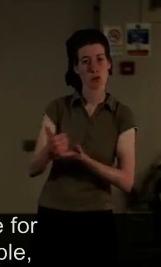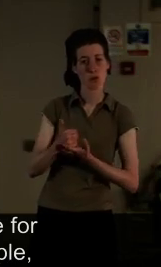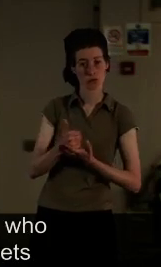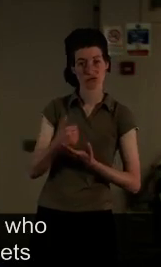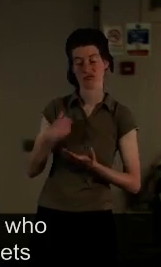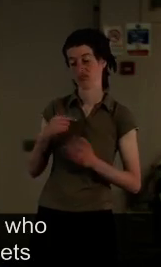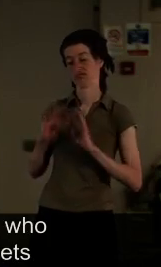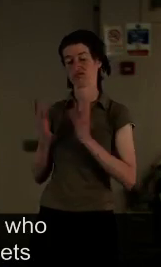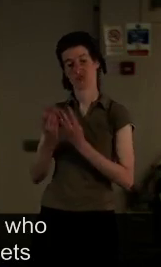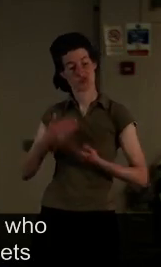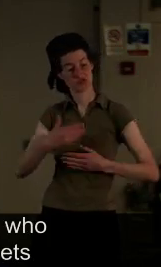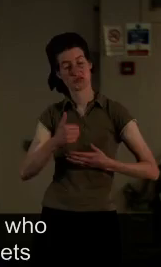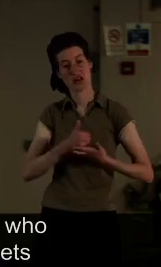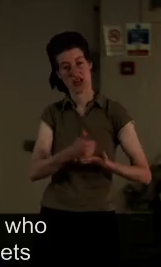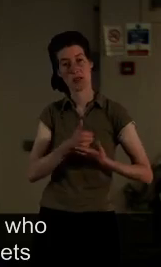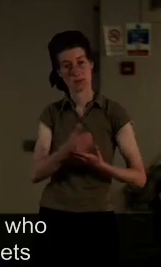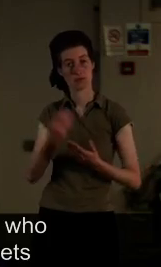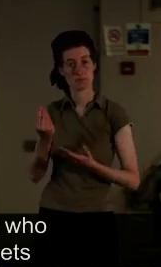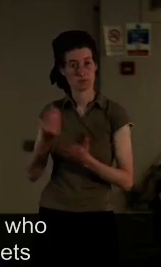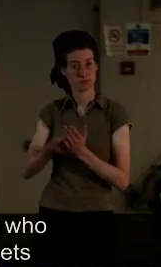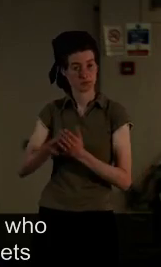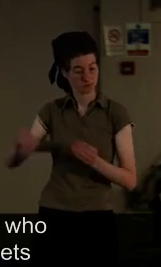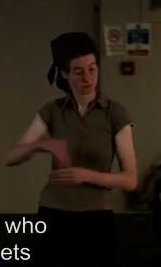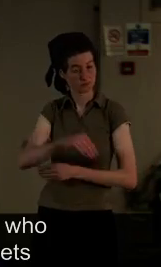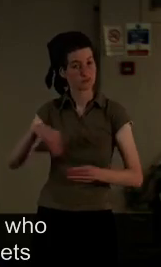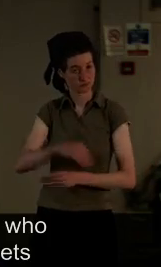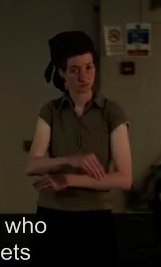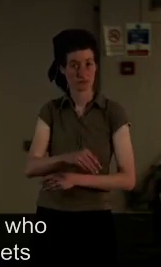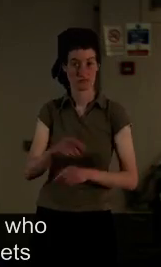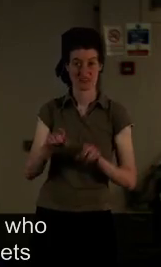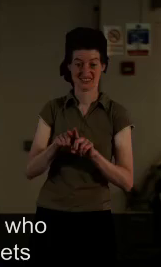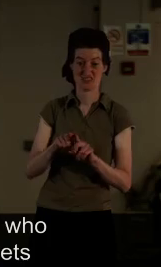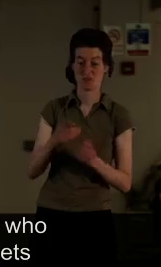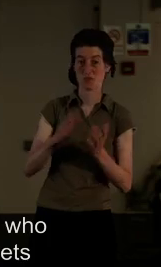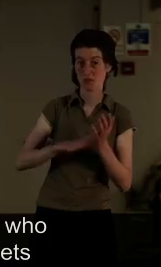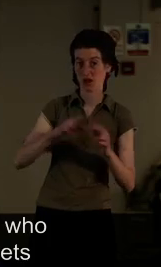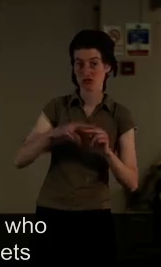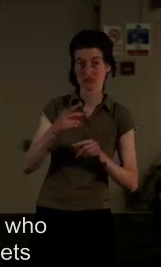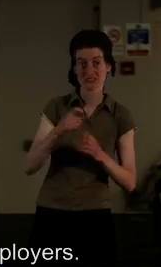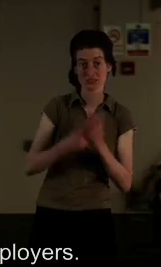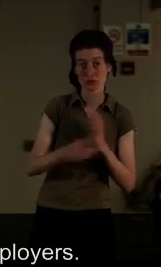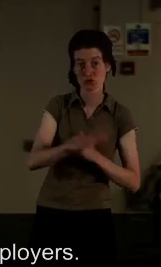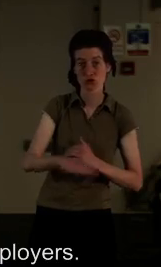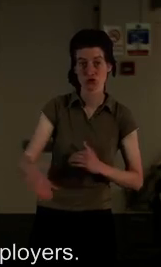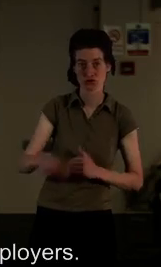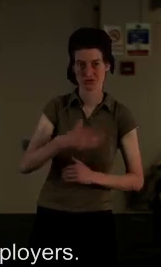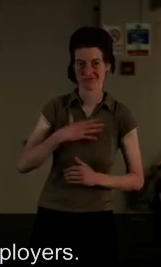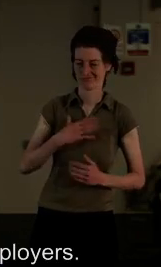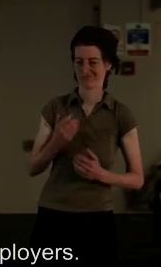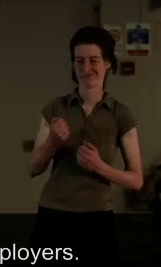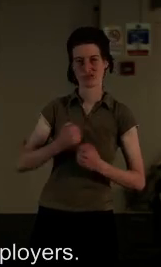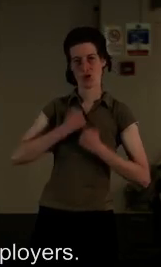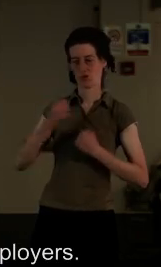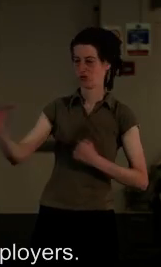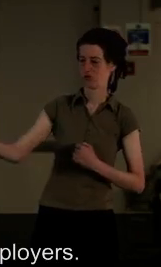older people, and parents of disabled children who want to access individual budgets and direct